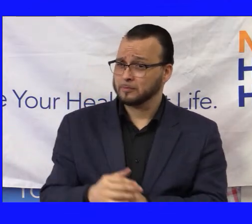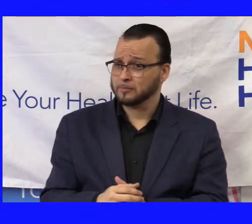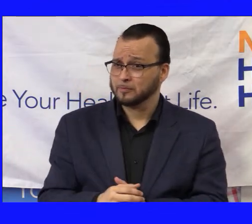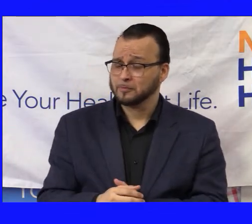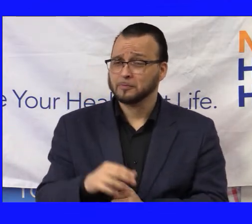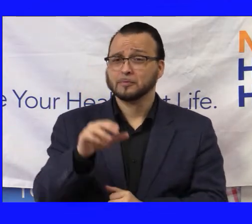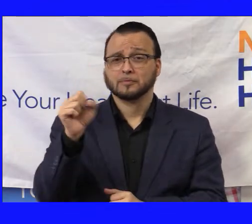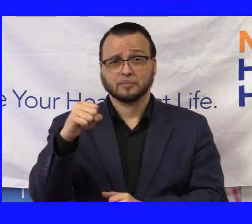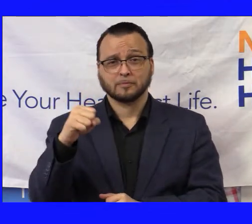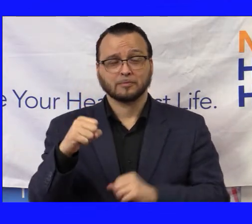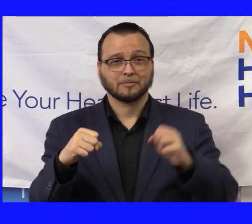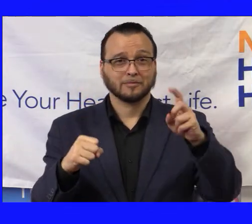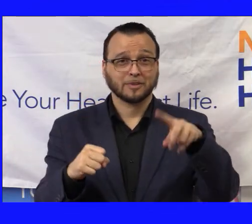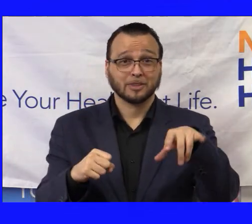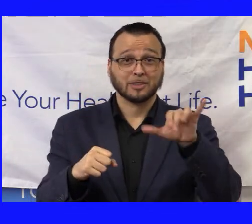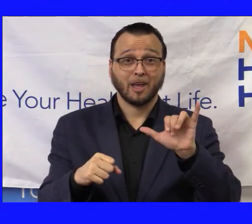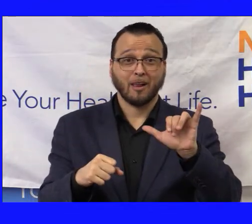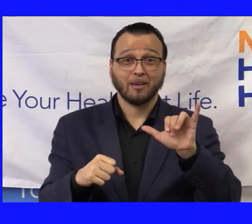Sally?